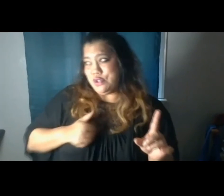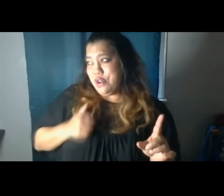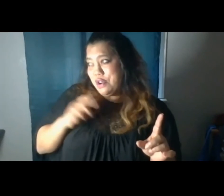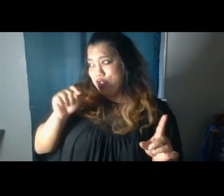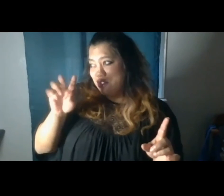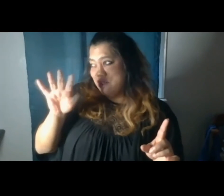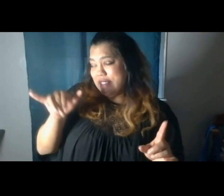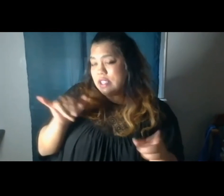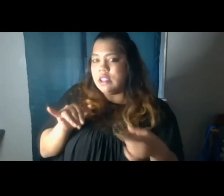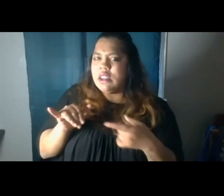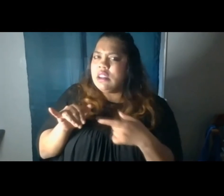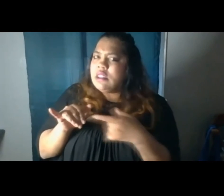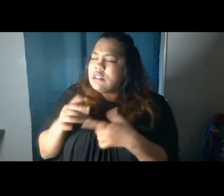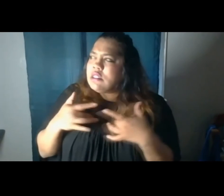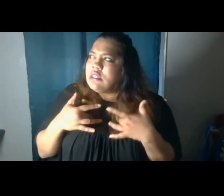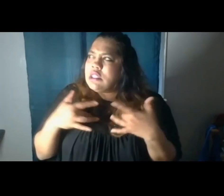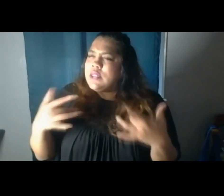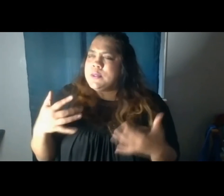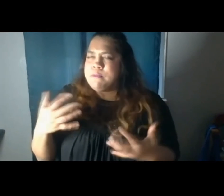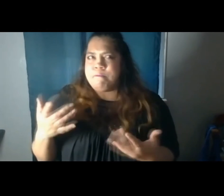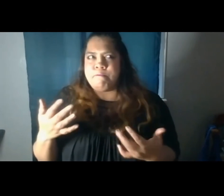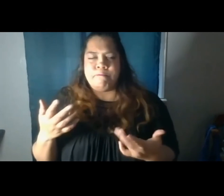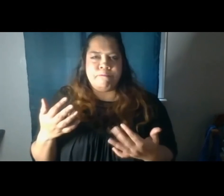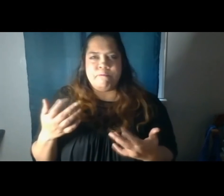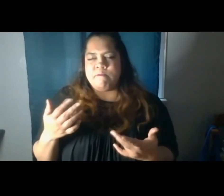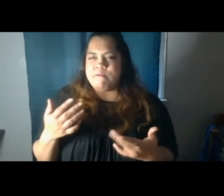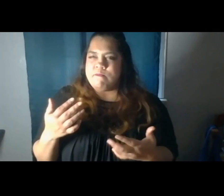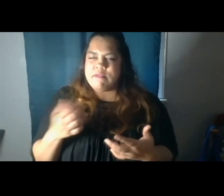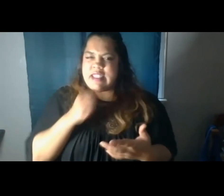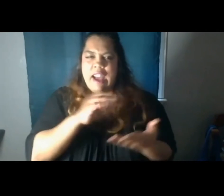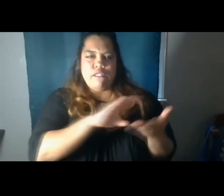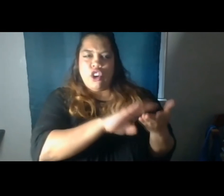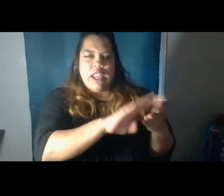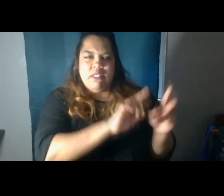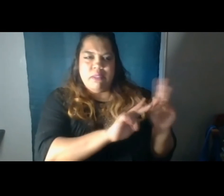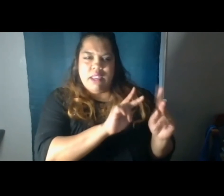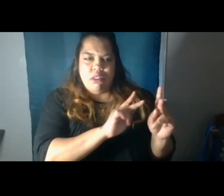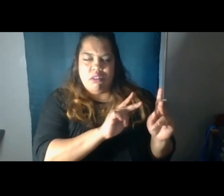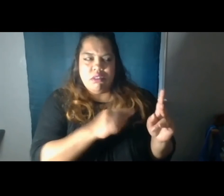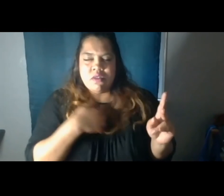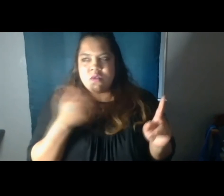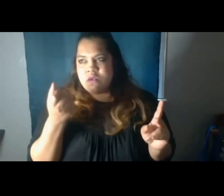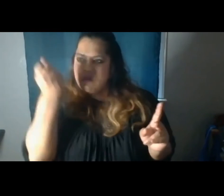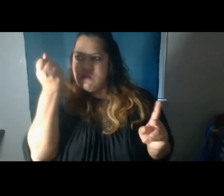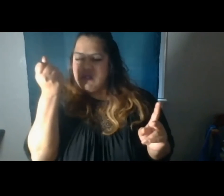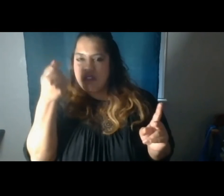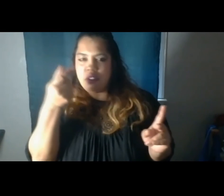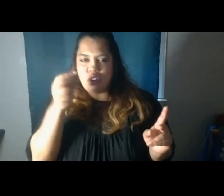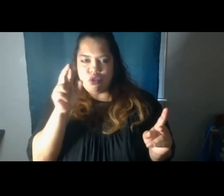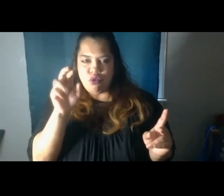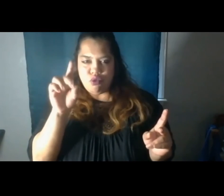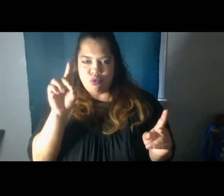grudges. And I told her, holding a grudge is like putting in a paper bag and you carry it around with